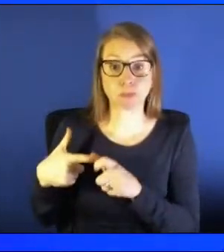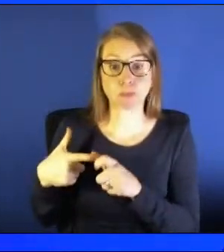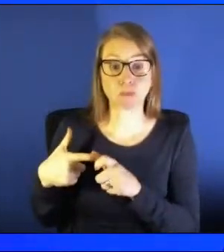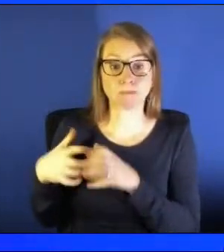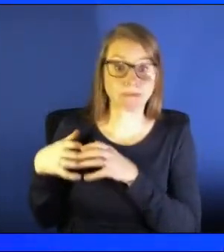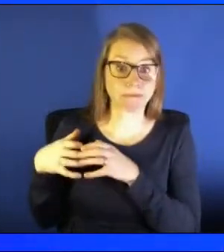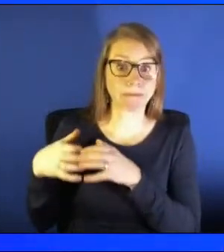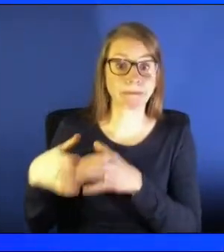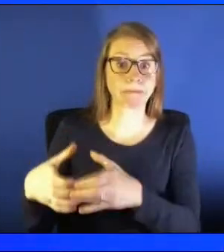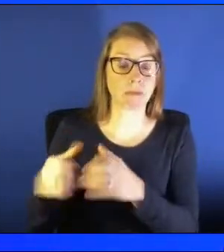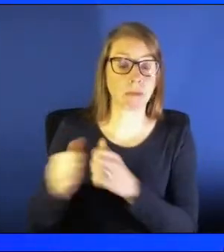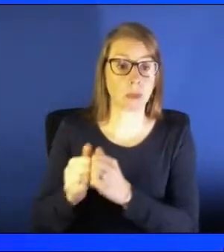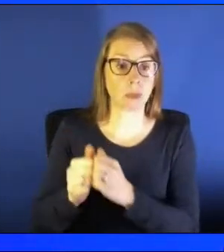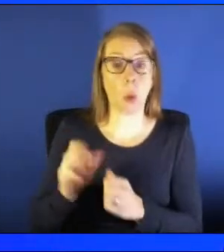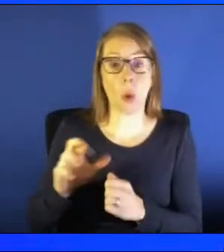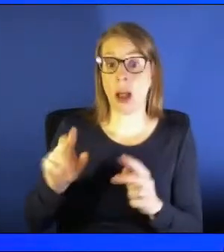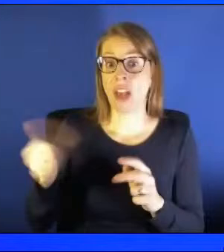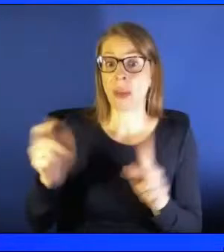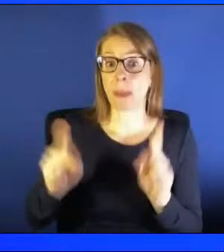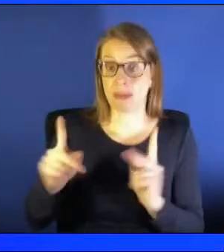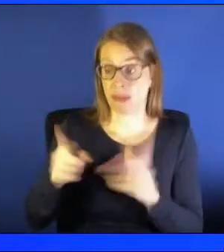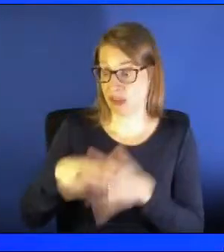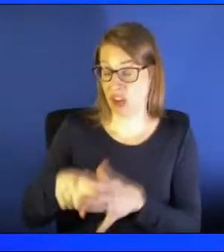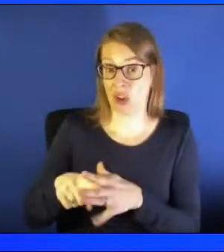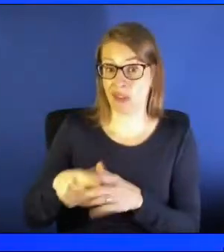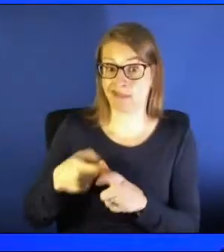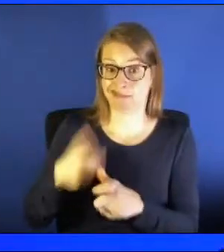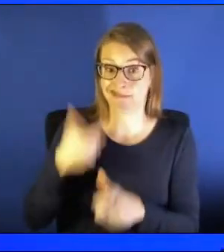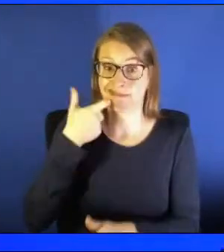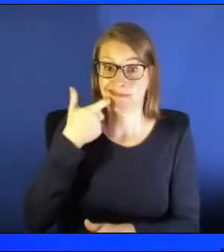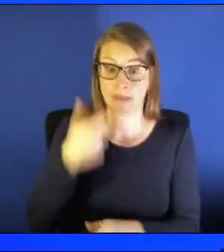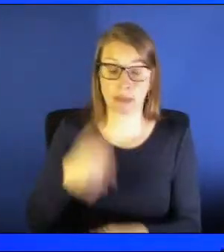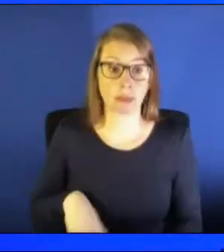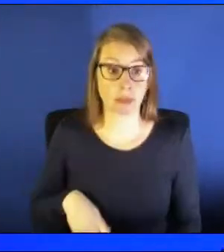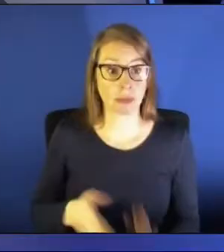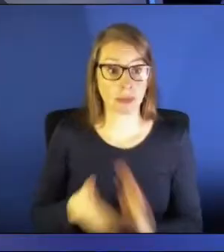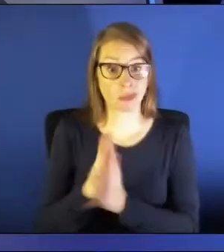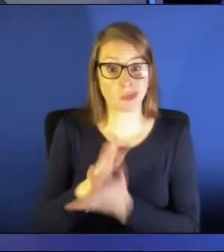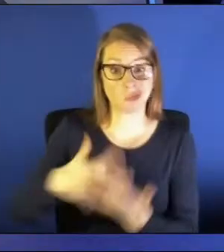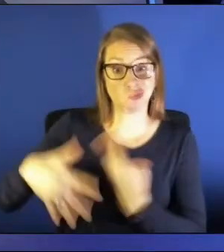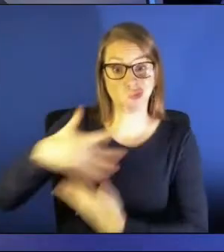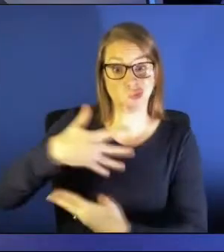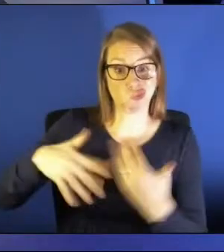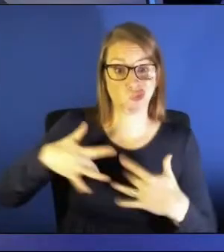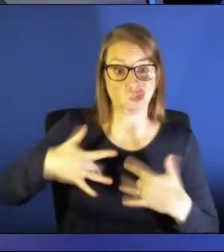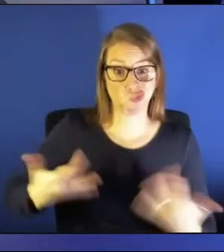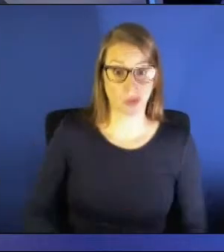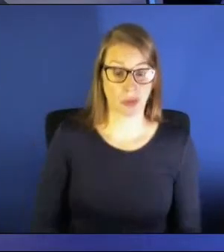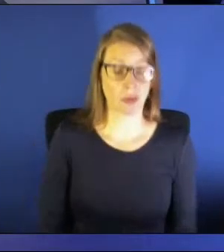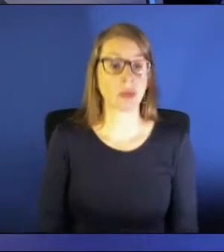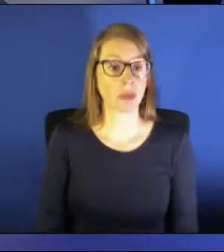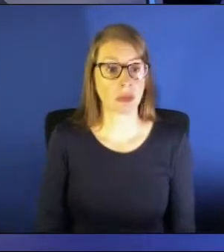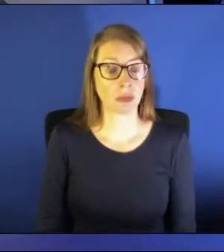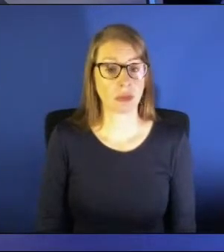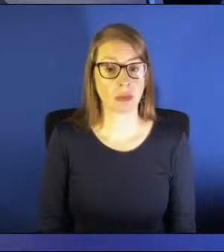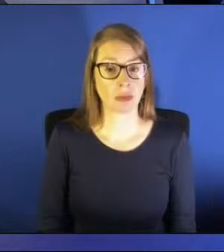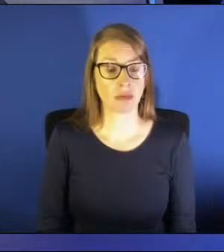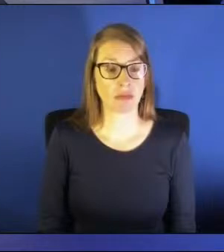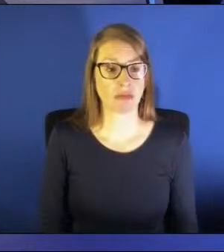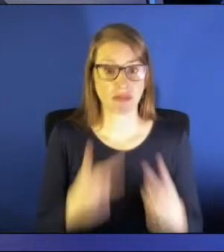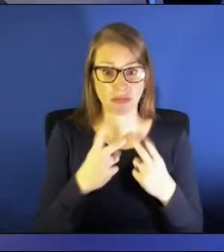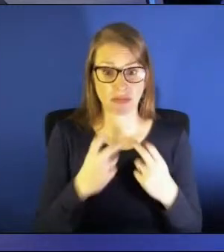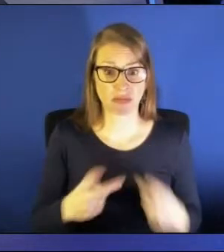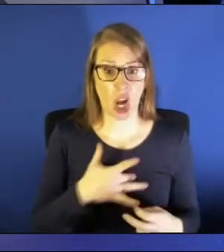just starting running, and make it into a social endeavor. Did you find out if you have any heart issues before you